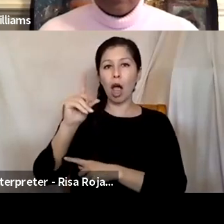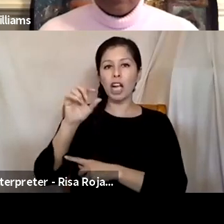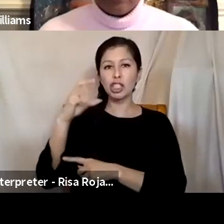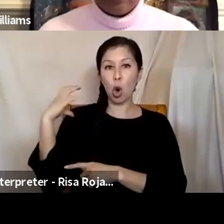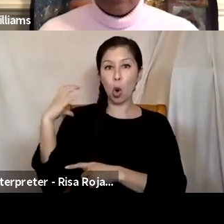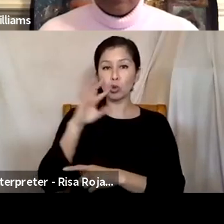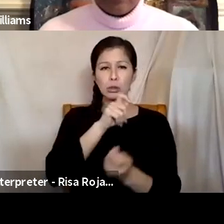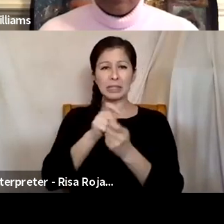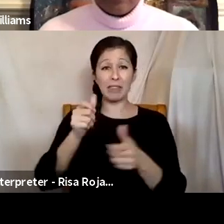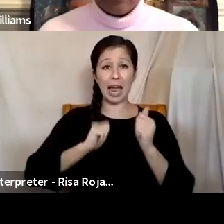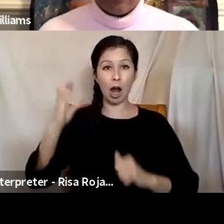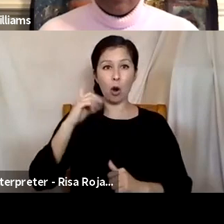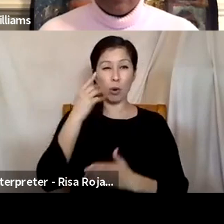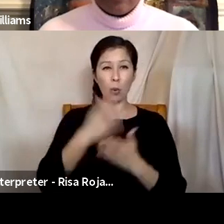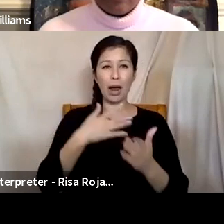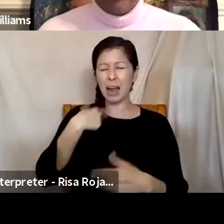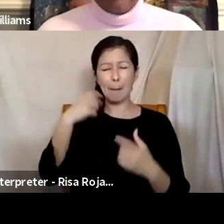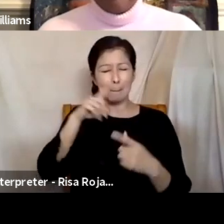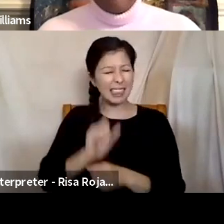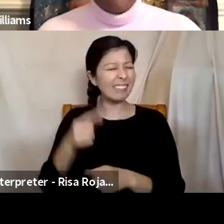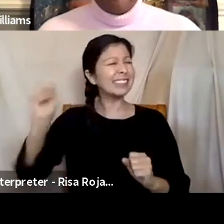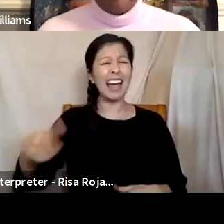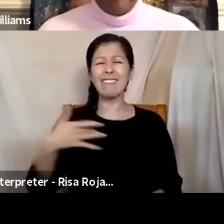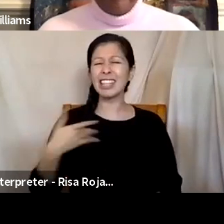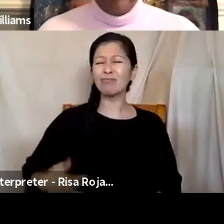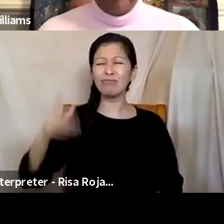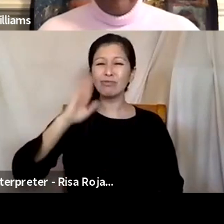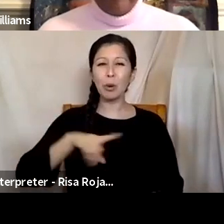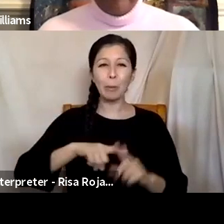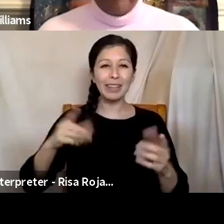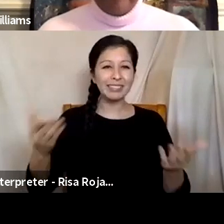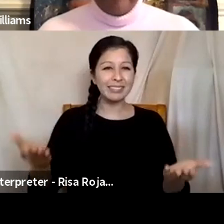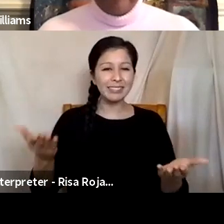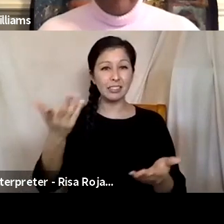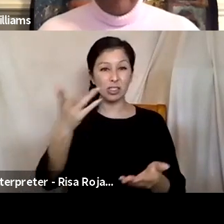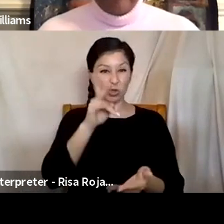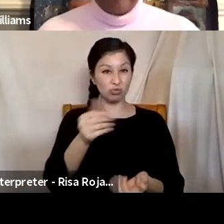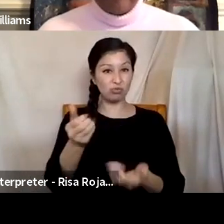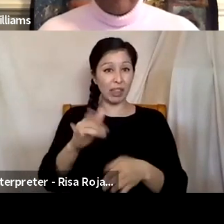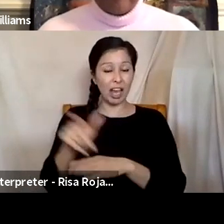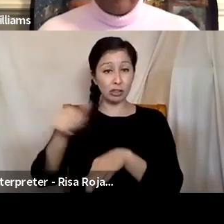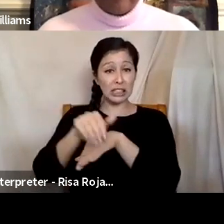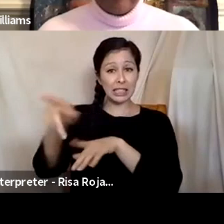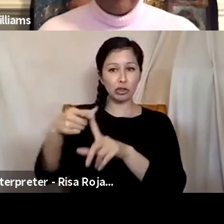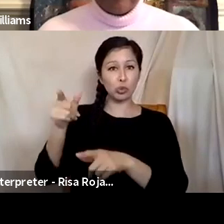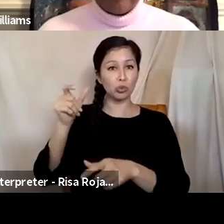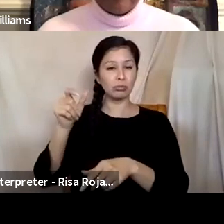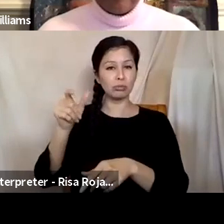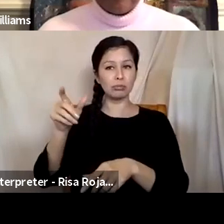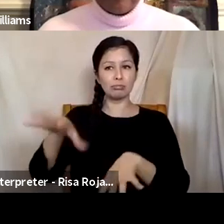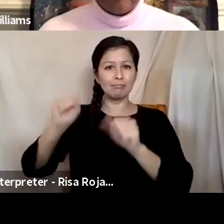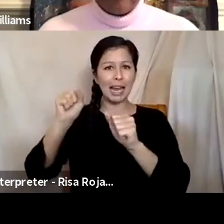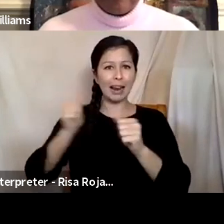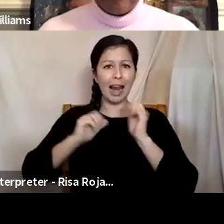acting coach for a part when you're like, I believe in this child? Like, do you send them to an acting